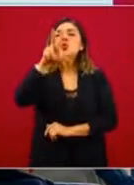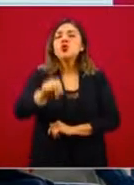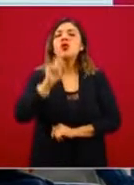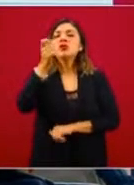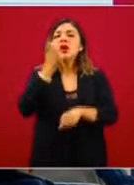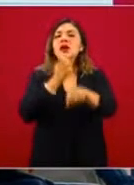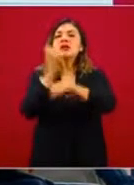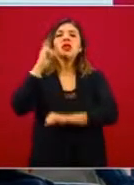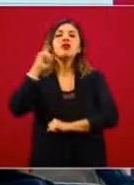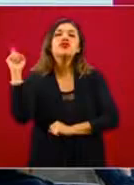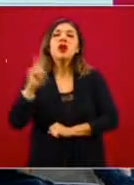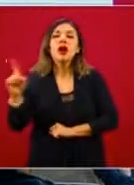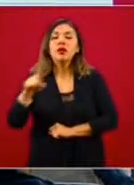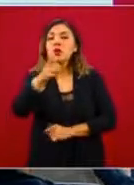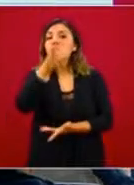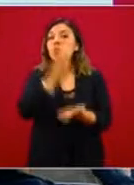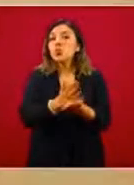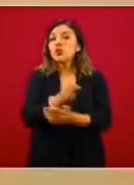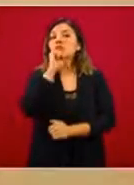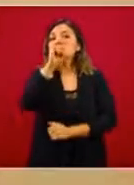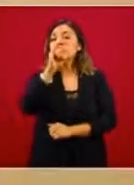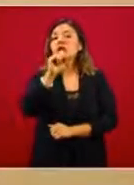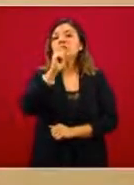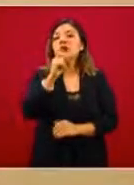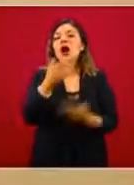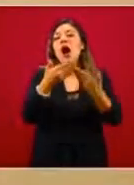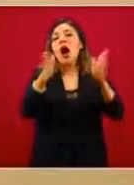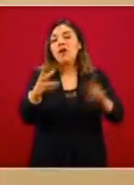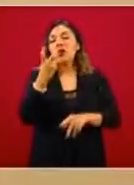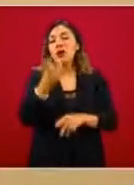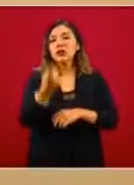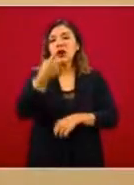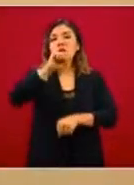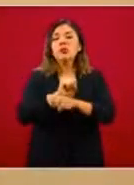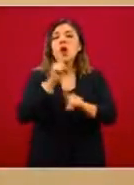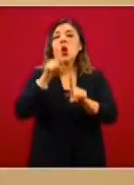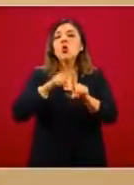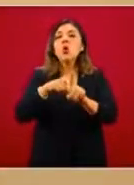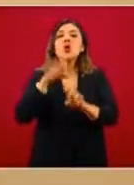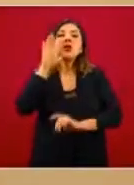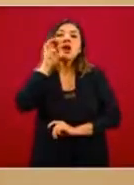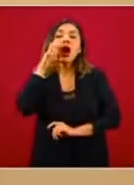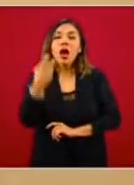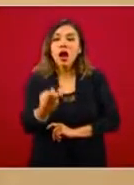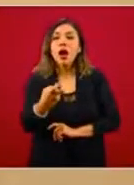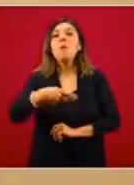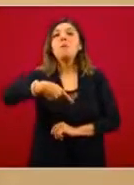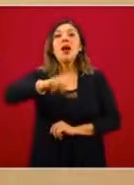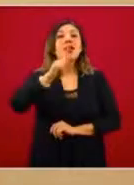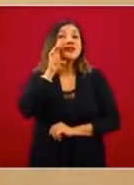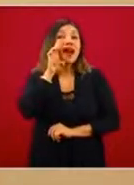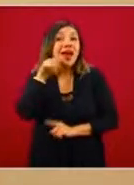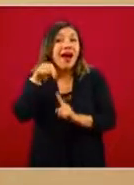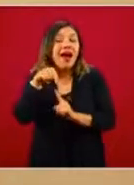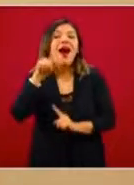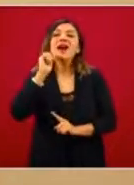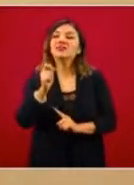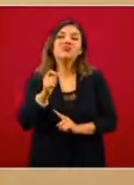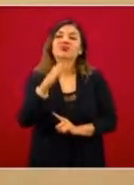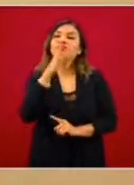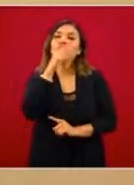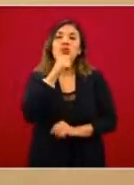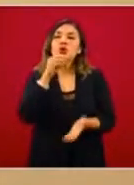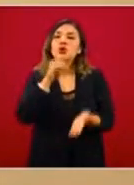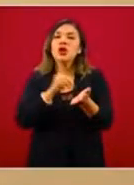in 31 states, with the exception of Zacatecas, which is the only state that started the week with orange on the